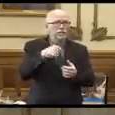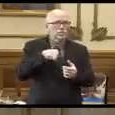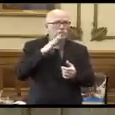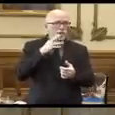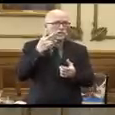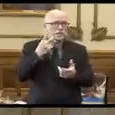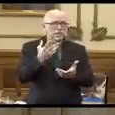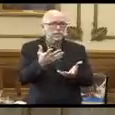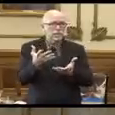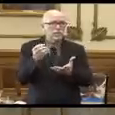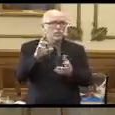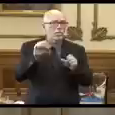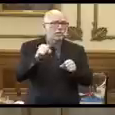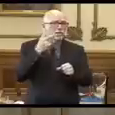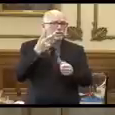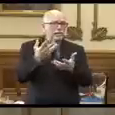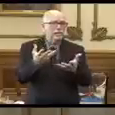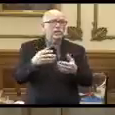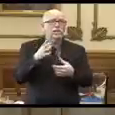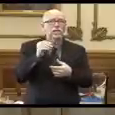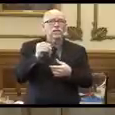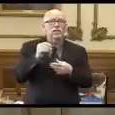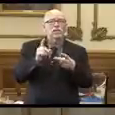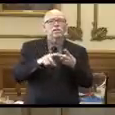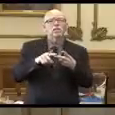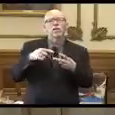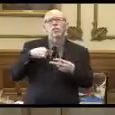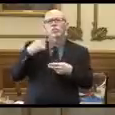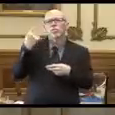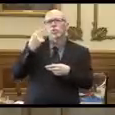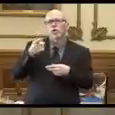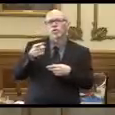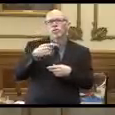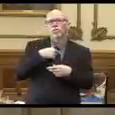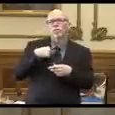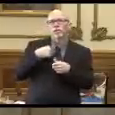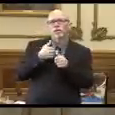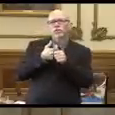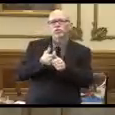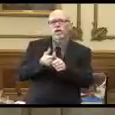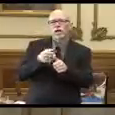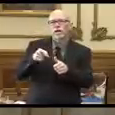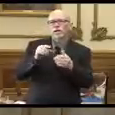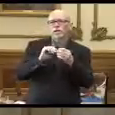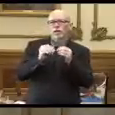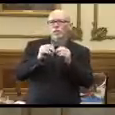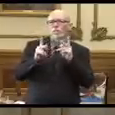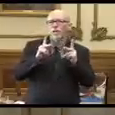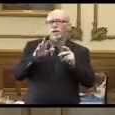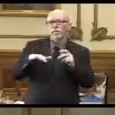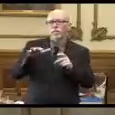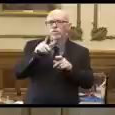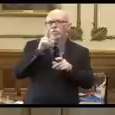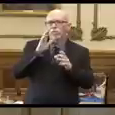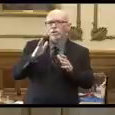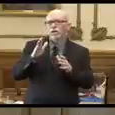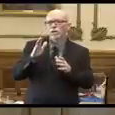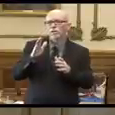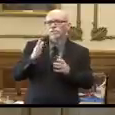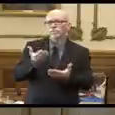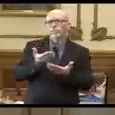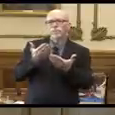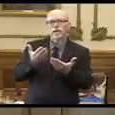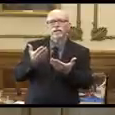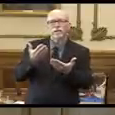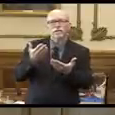be seeing or potentially seeing here? And also, I'm wondering if we're also tracking the number of individuals that are going to be recommended